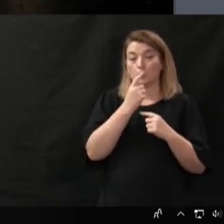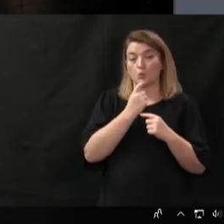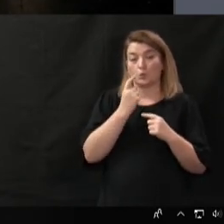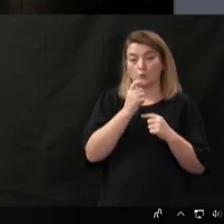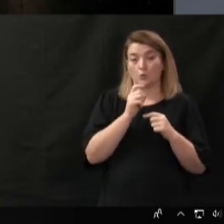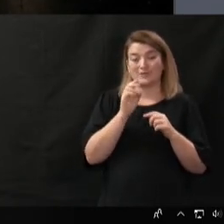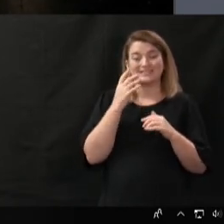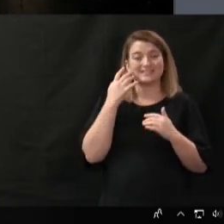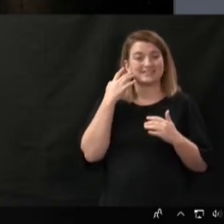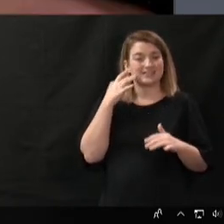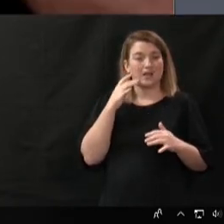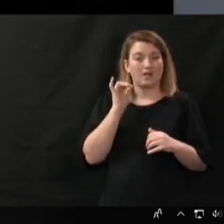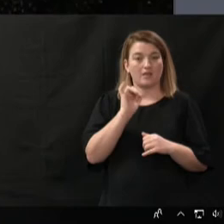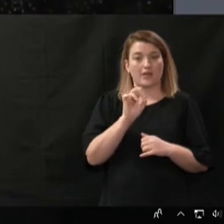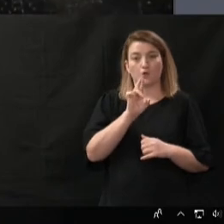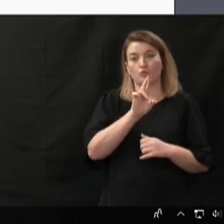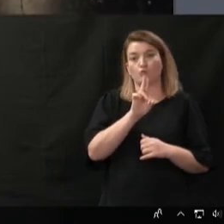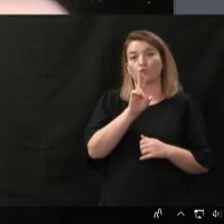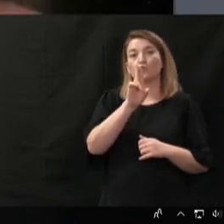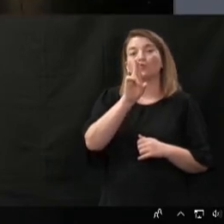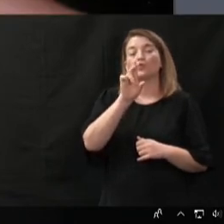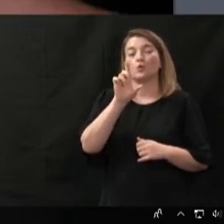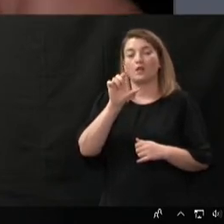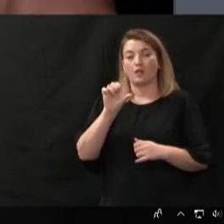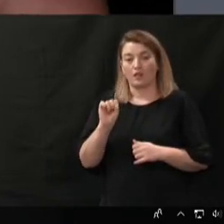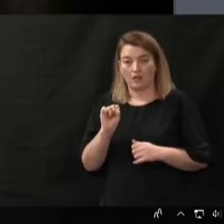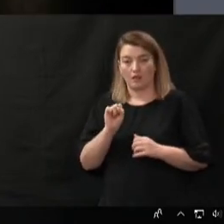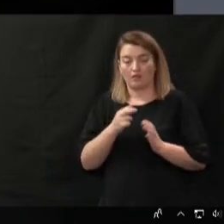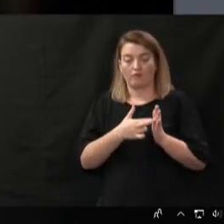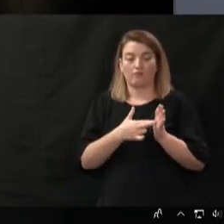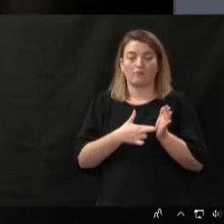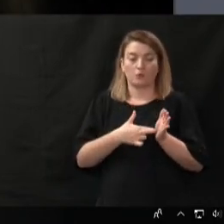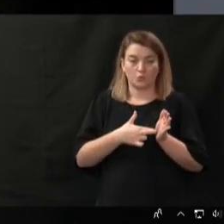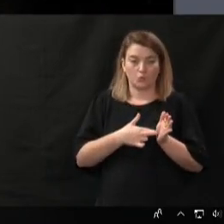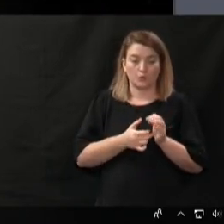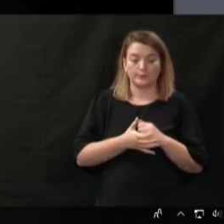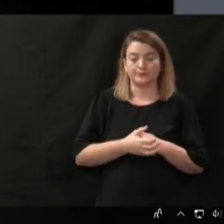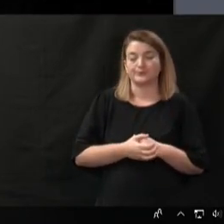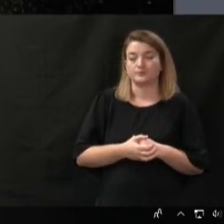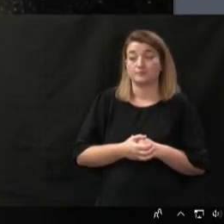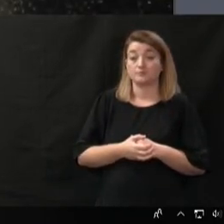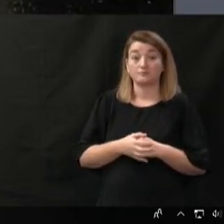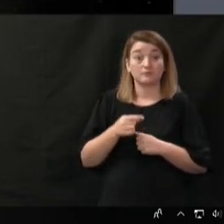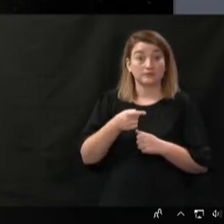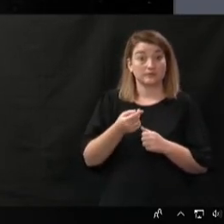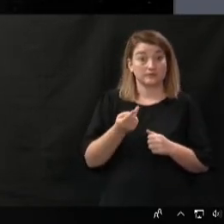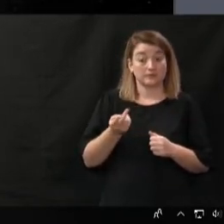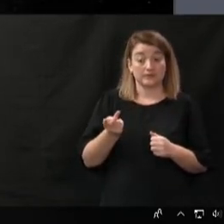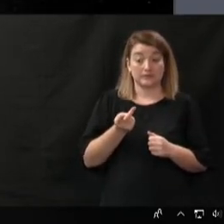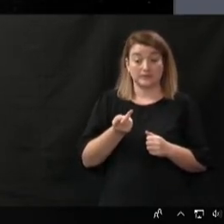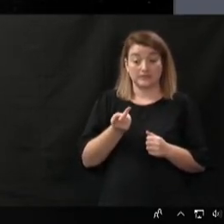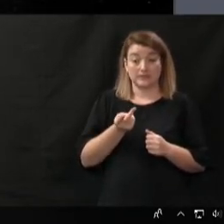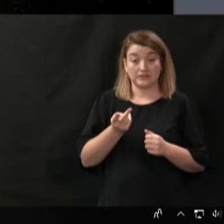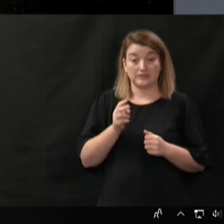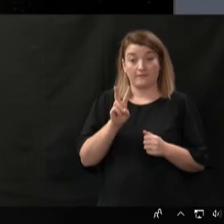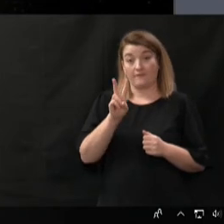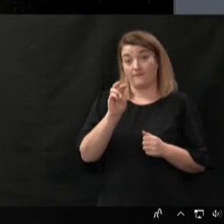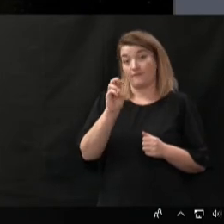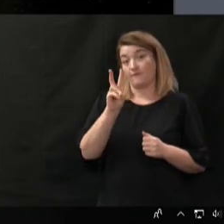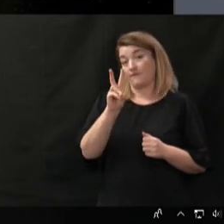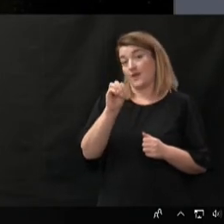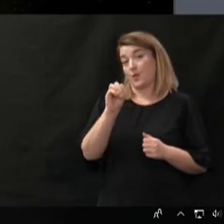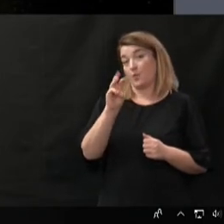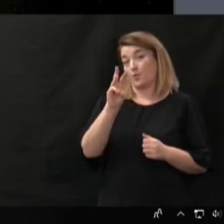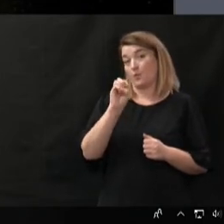rule. Okay, these vowel teams that Jamie introduced to you today, anytime